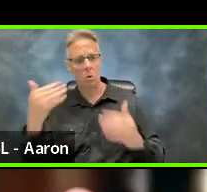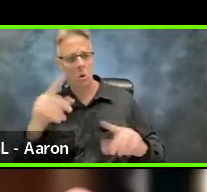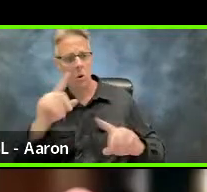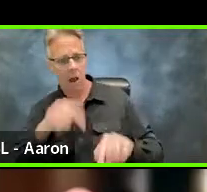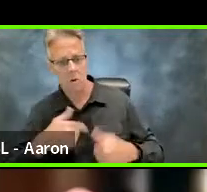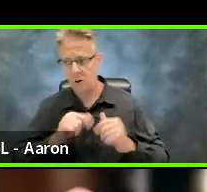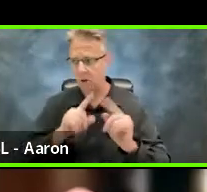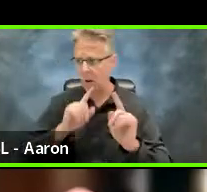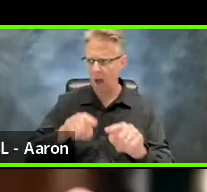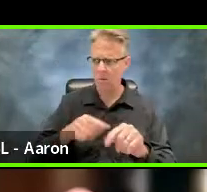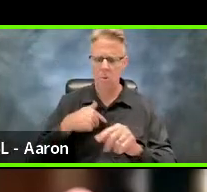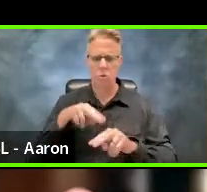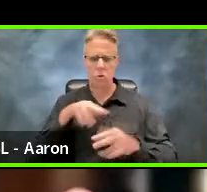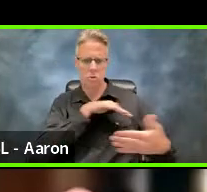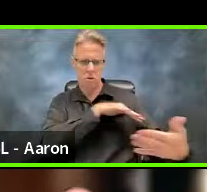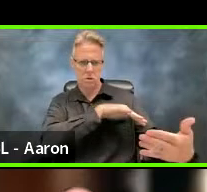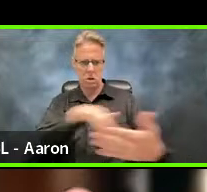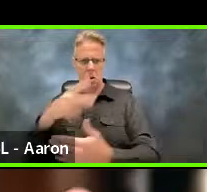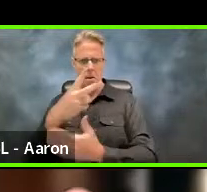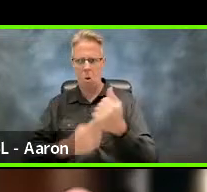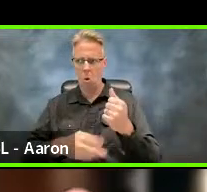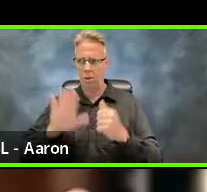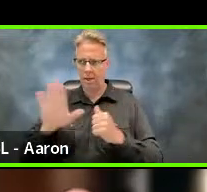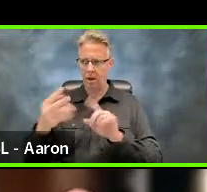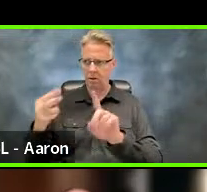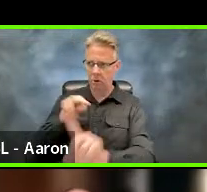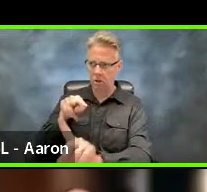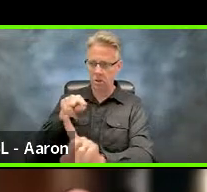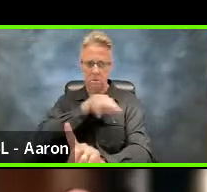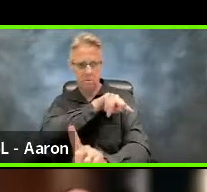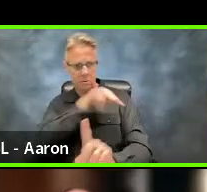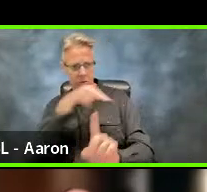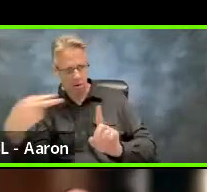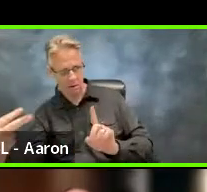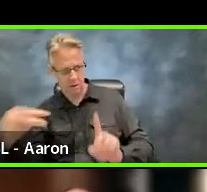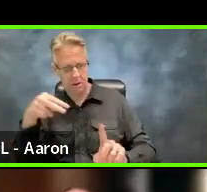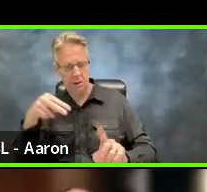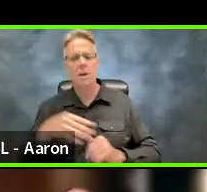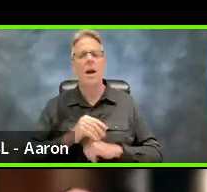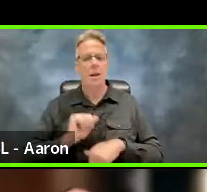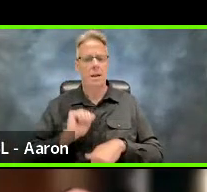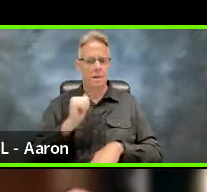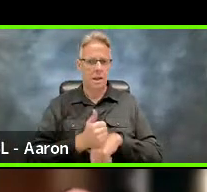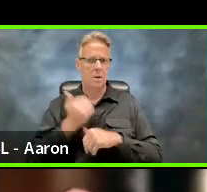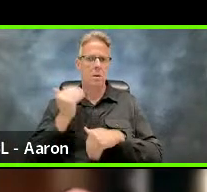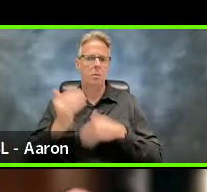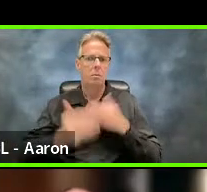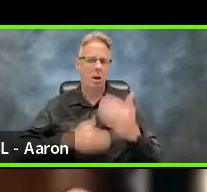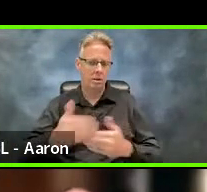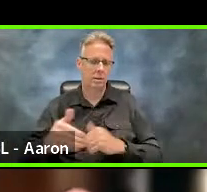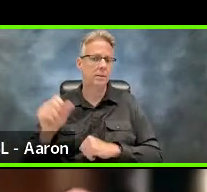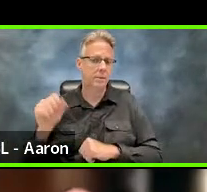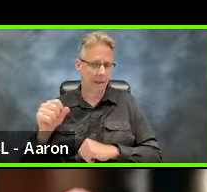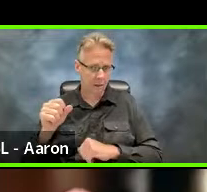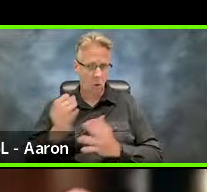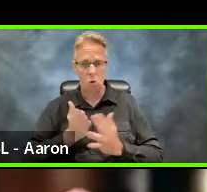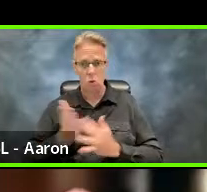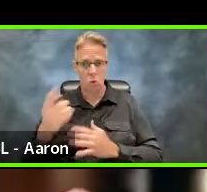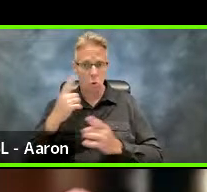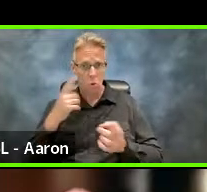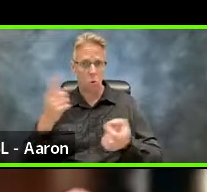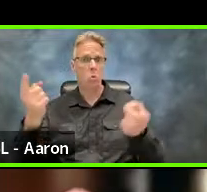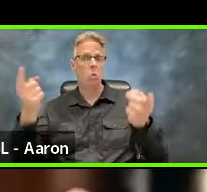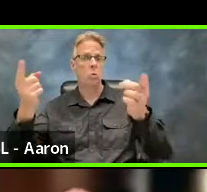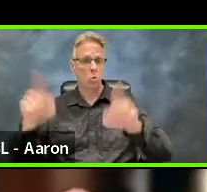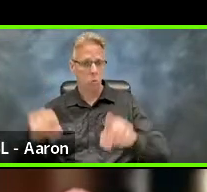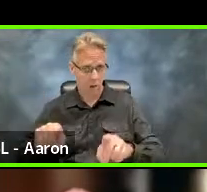better understand the needs from both parties. And then, yes, outlining a process through an agreed upon